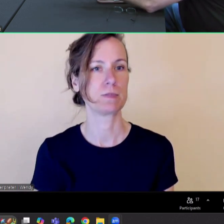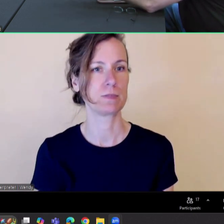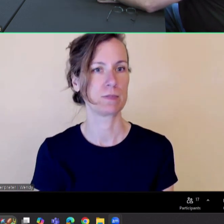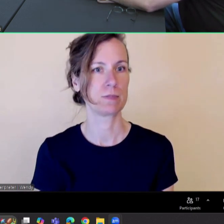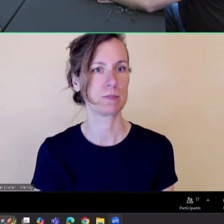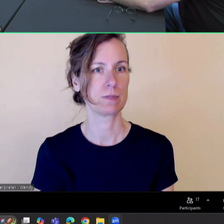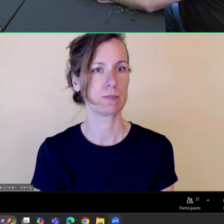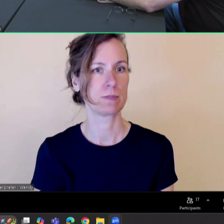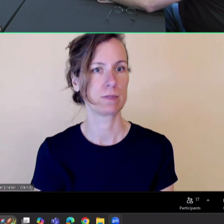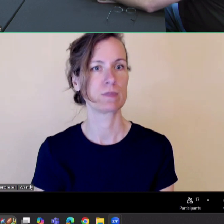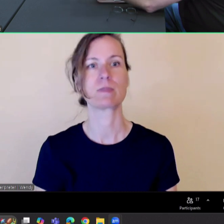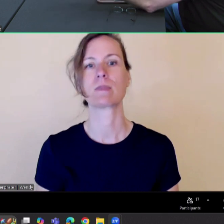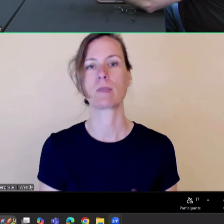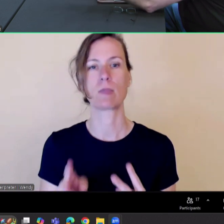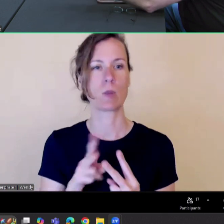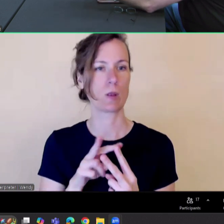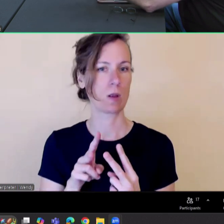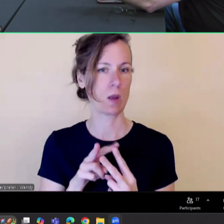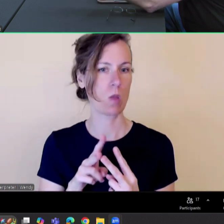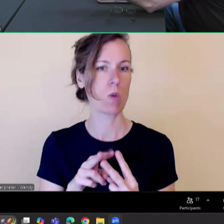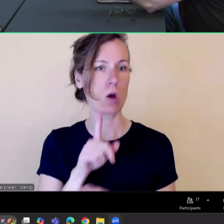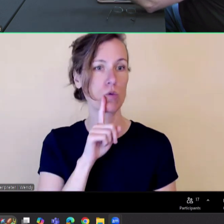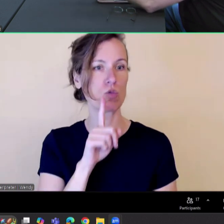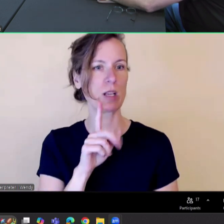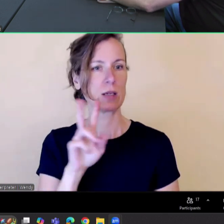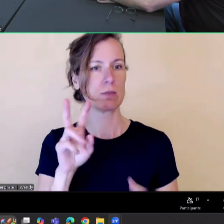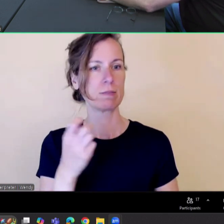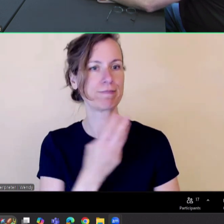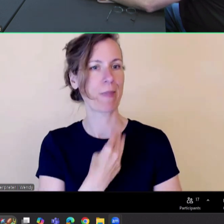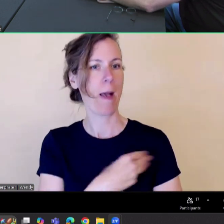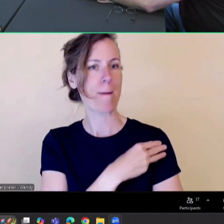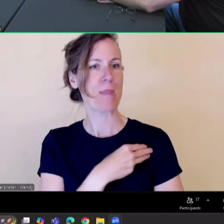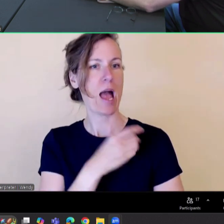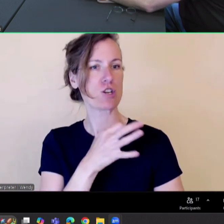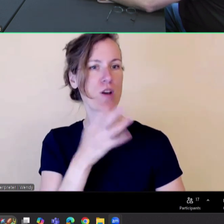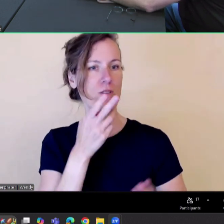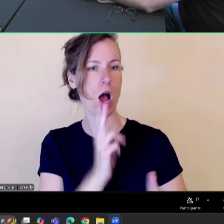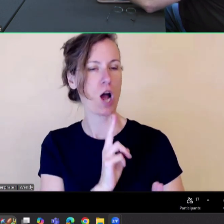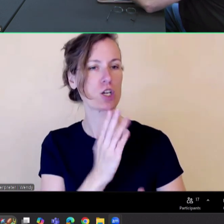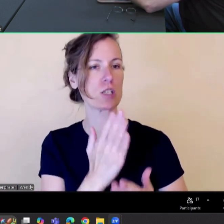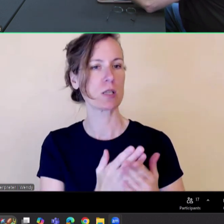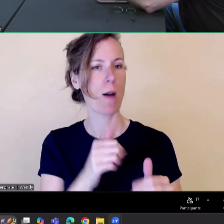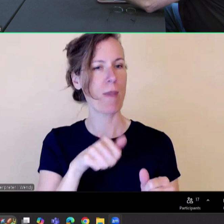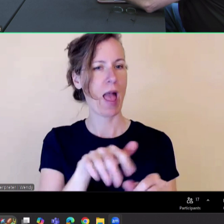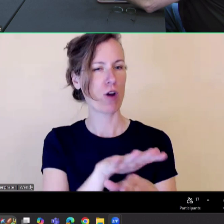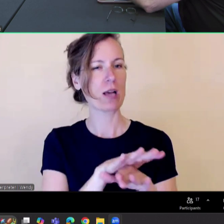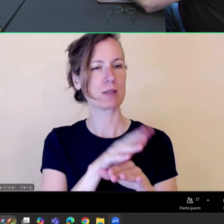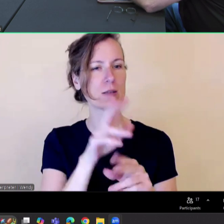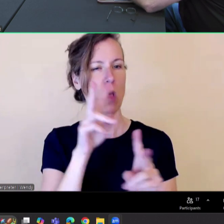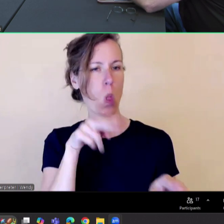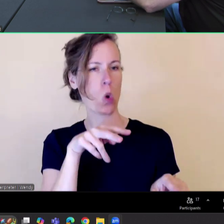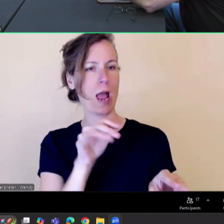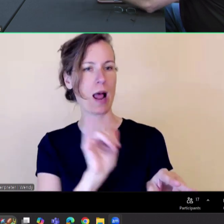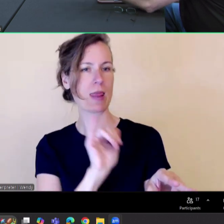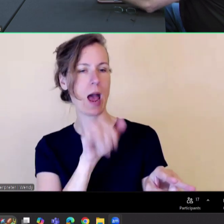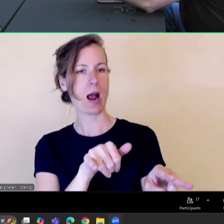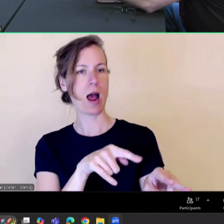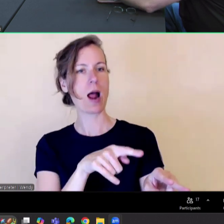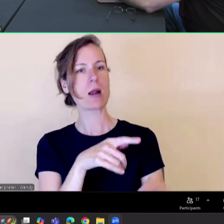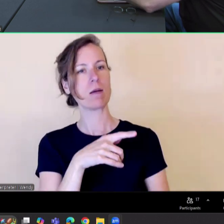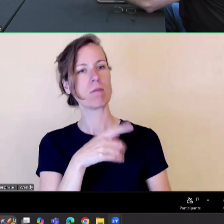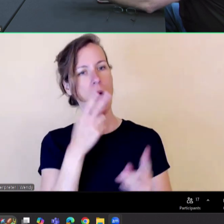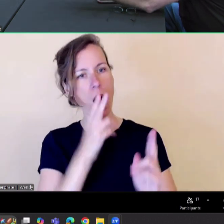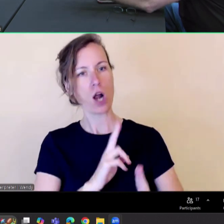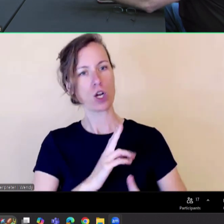either way, right? That it's really a badge of honor, and some municipalities look at it that way. That's certainly how we look at it, that we're on the forefront